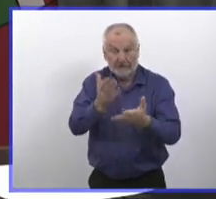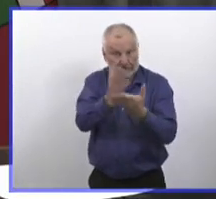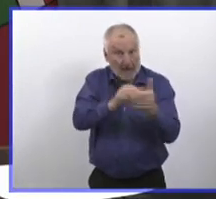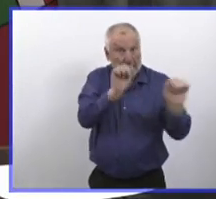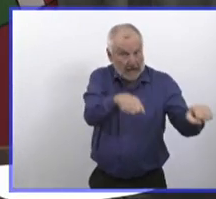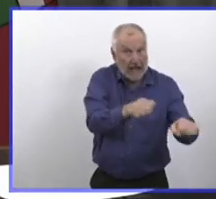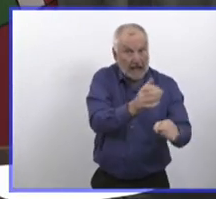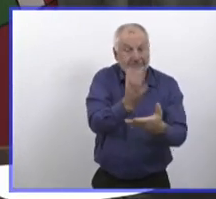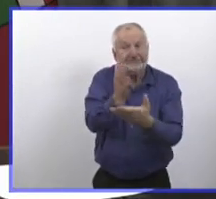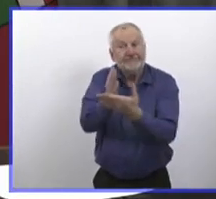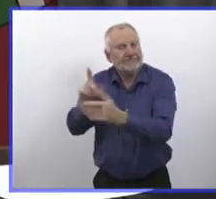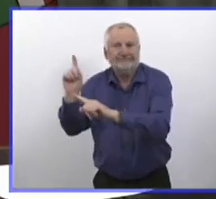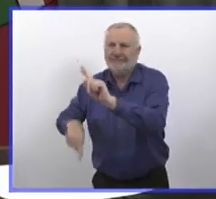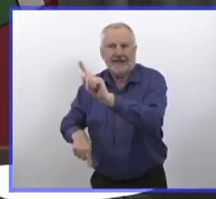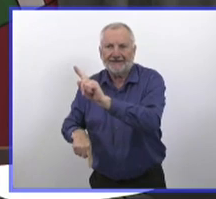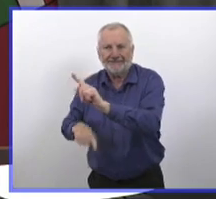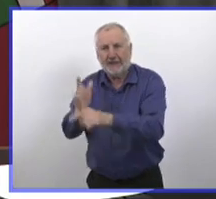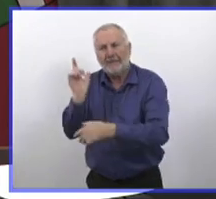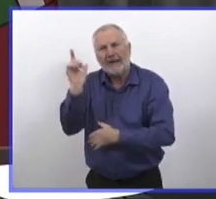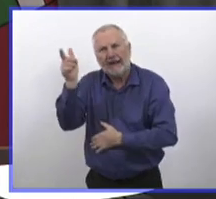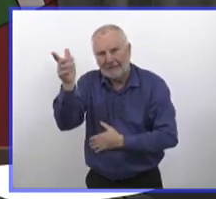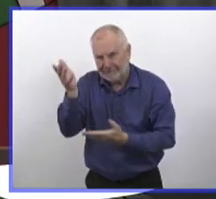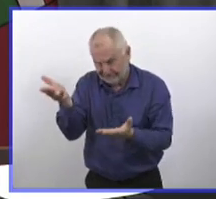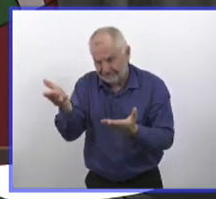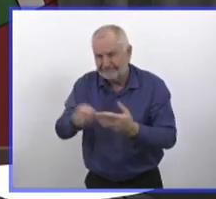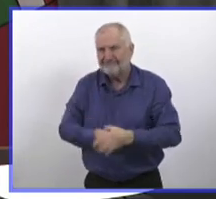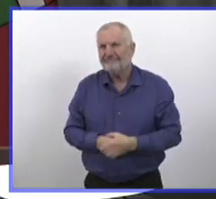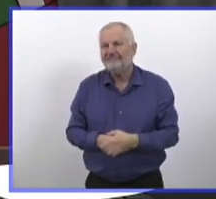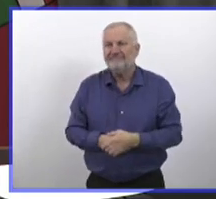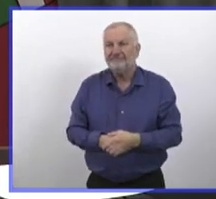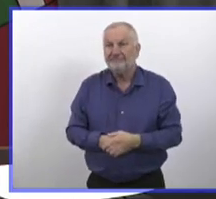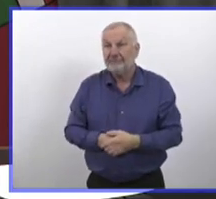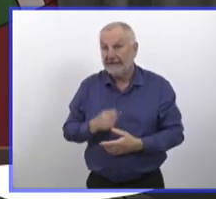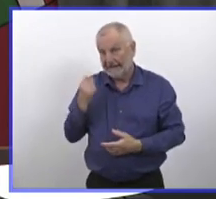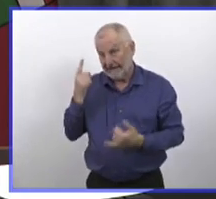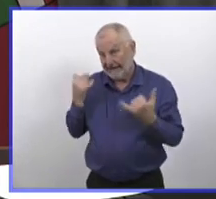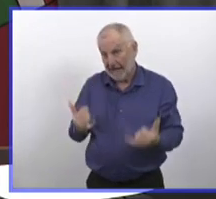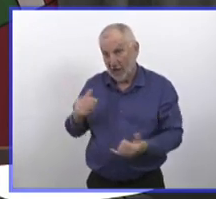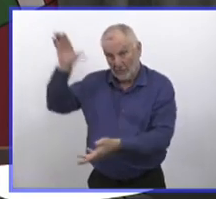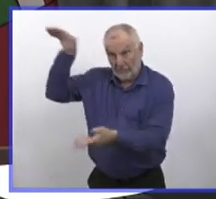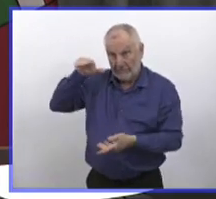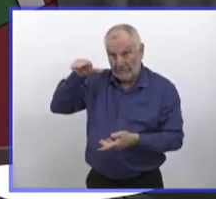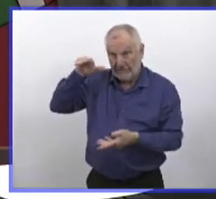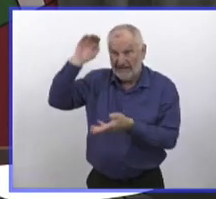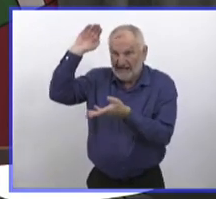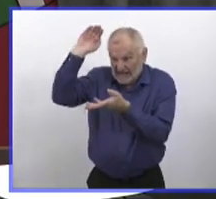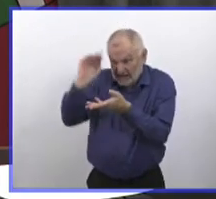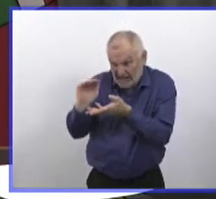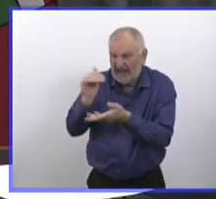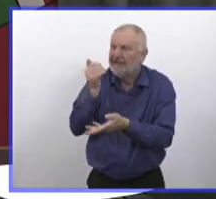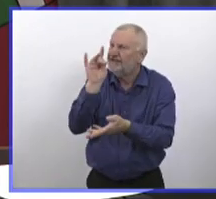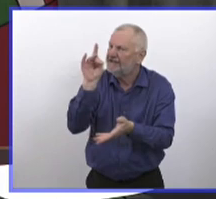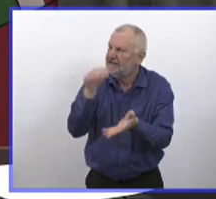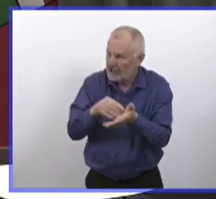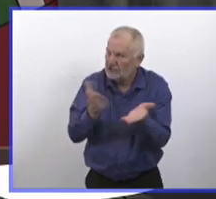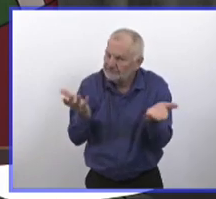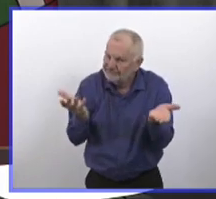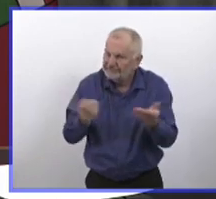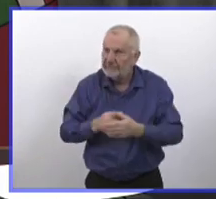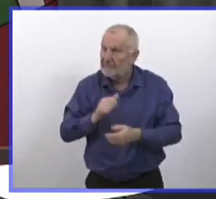first small shipment that we're receiving. So we have to recognize that the vaccine supplies are still very